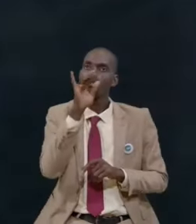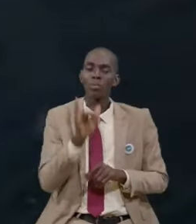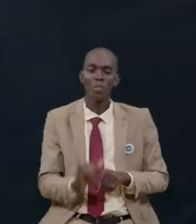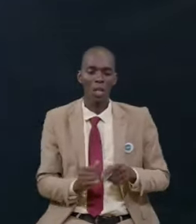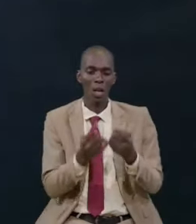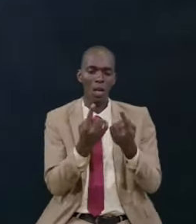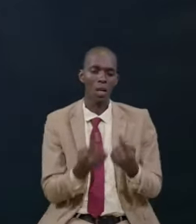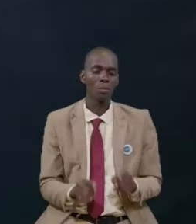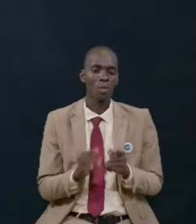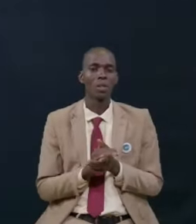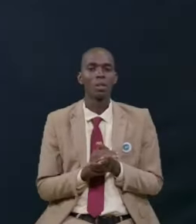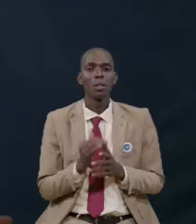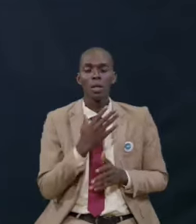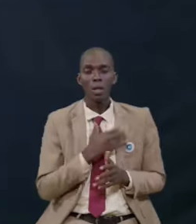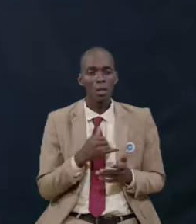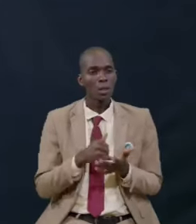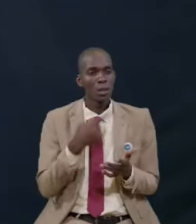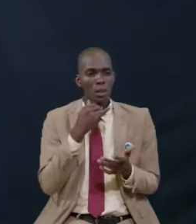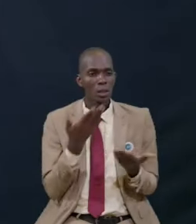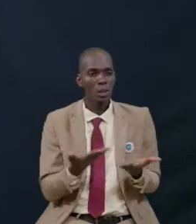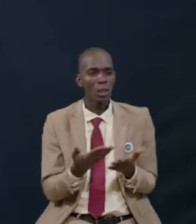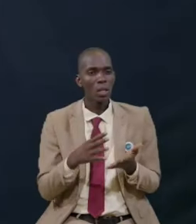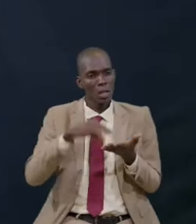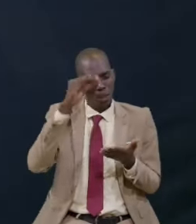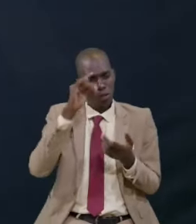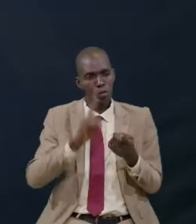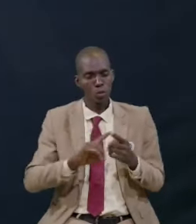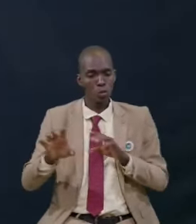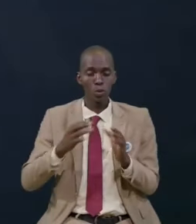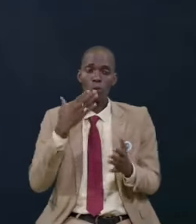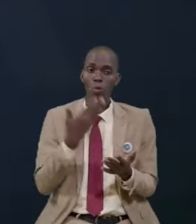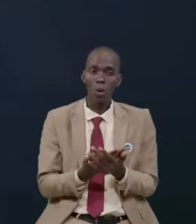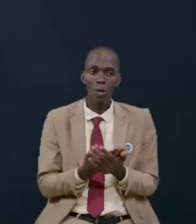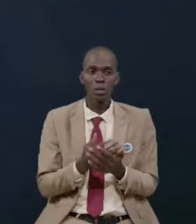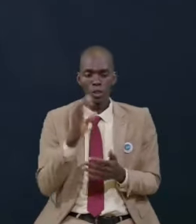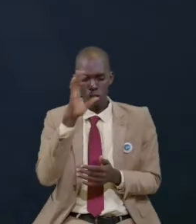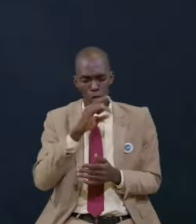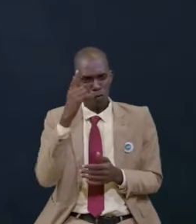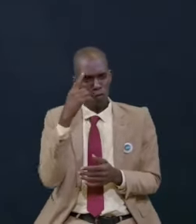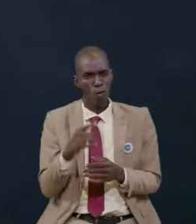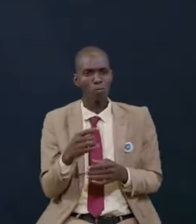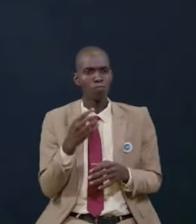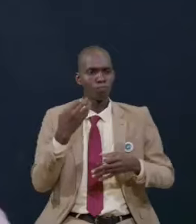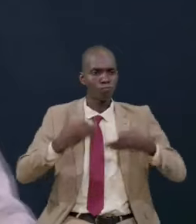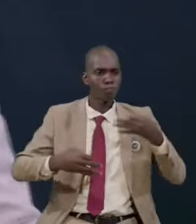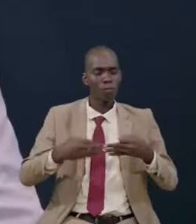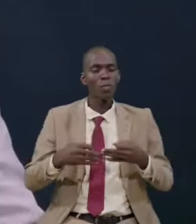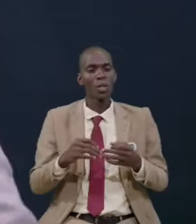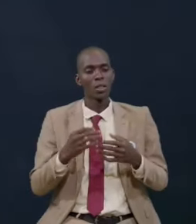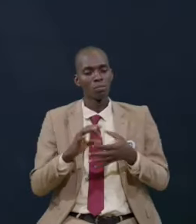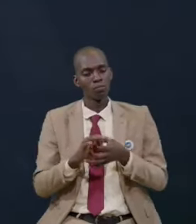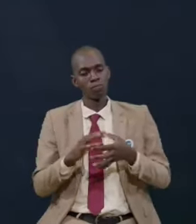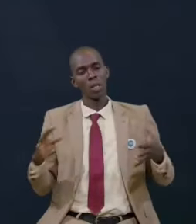learn to do well, seek justice, relieve the oppressed. And it says, judge